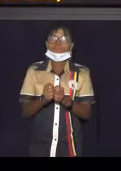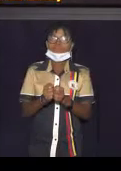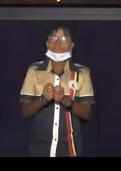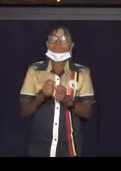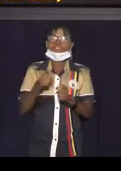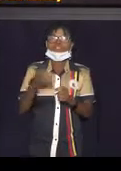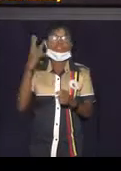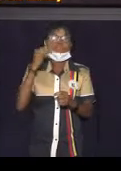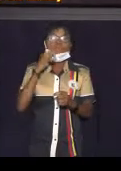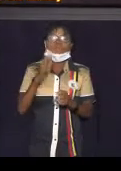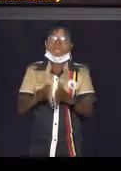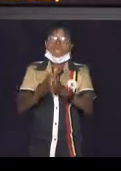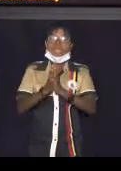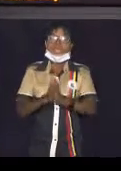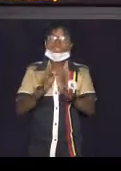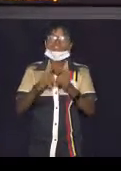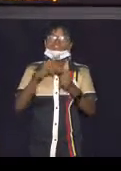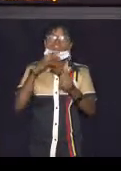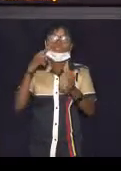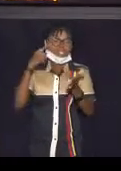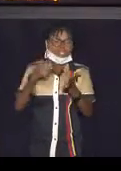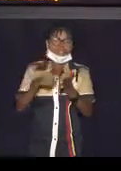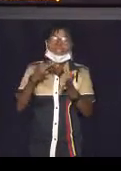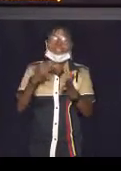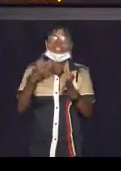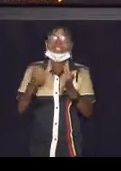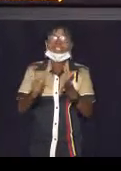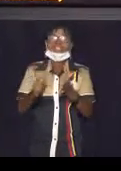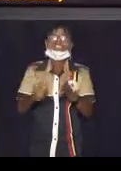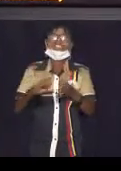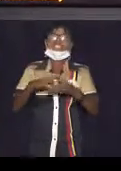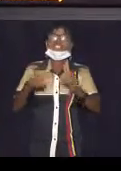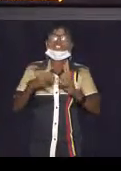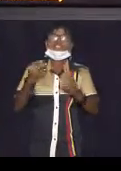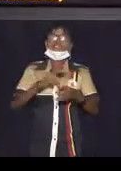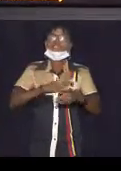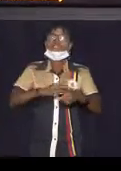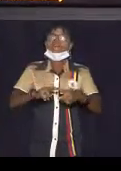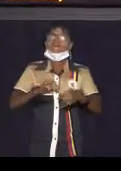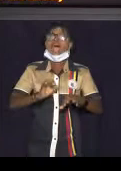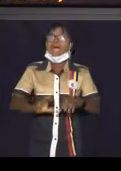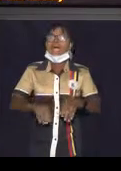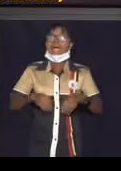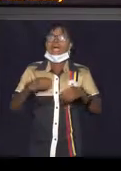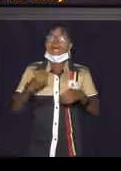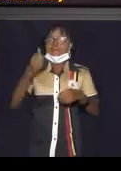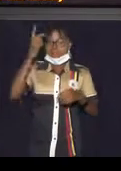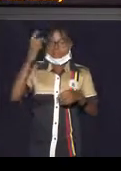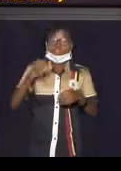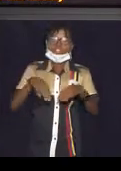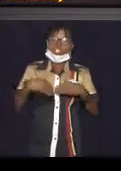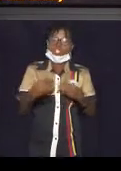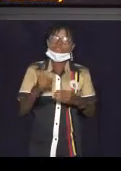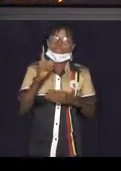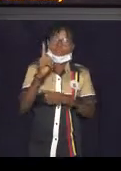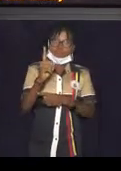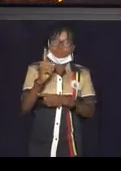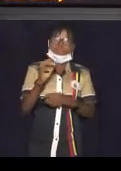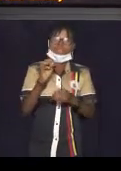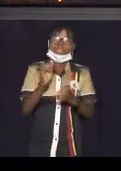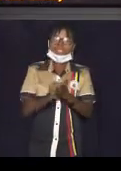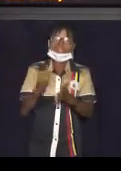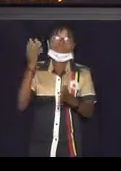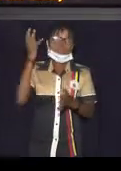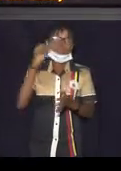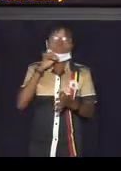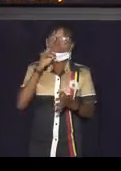You were asked to identify the tenses of the verbs in the following. I purposely gave you one that was not captured